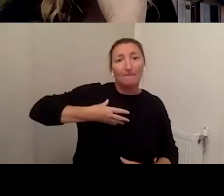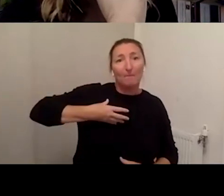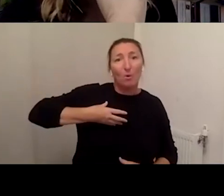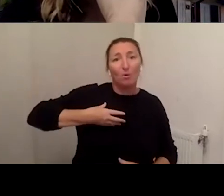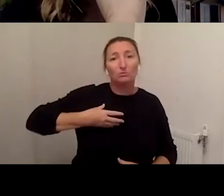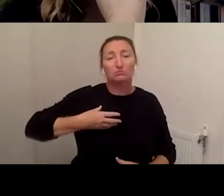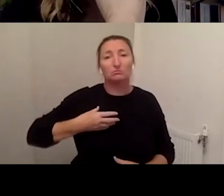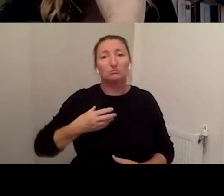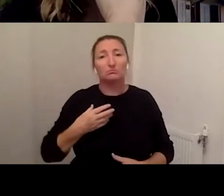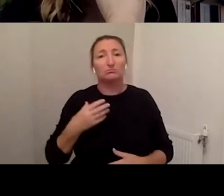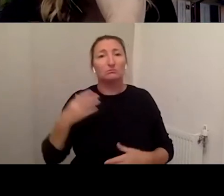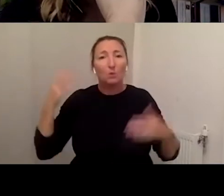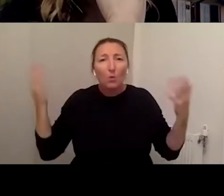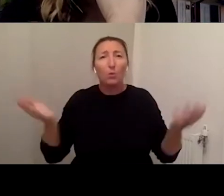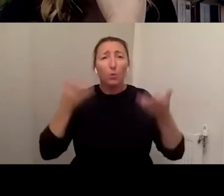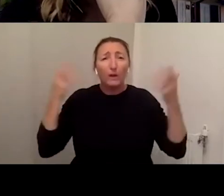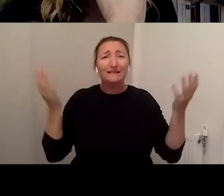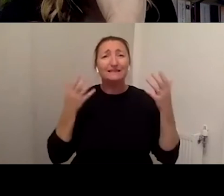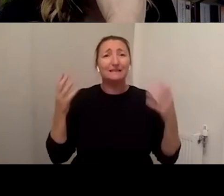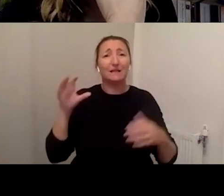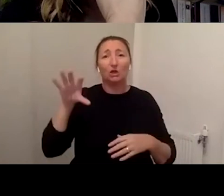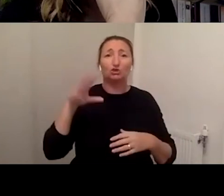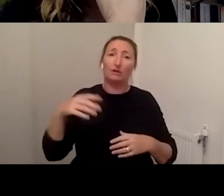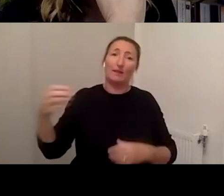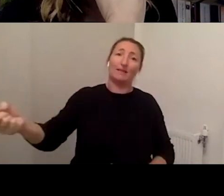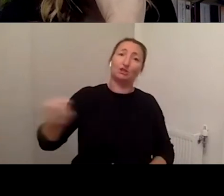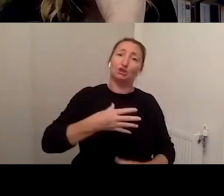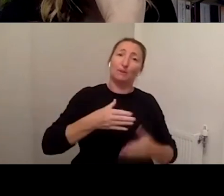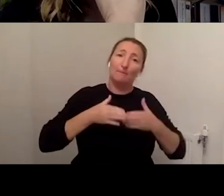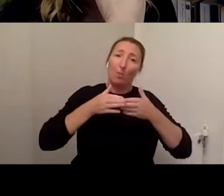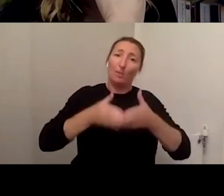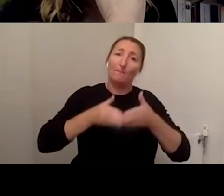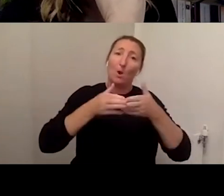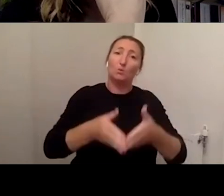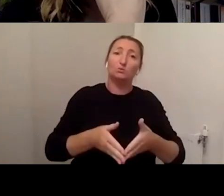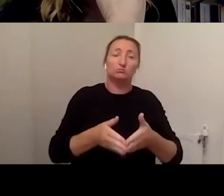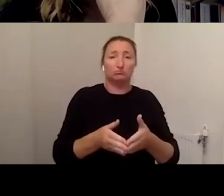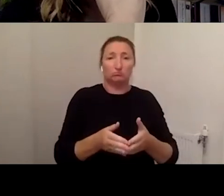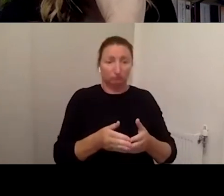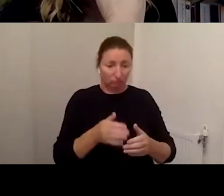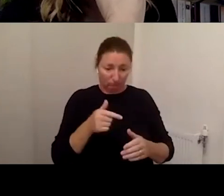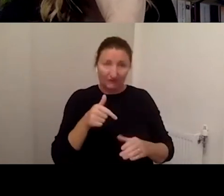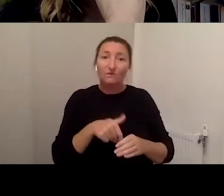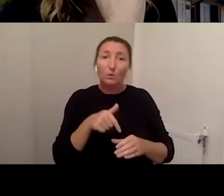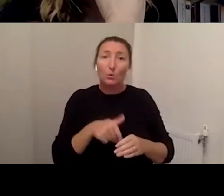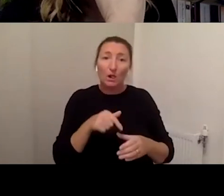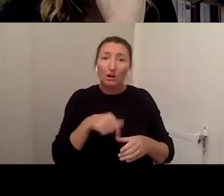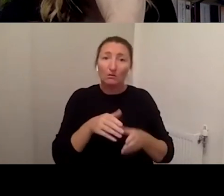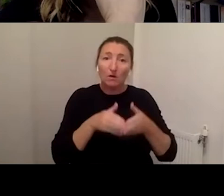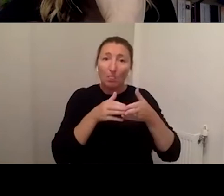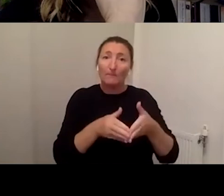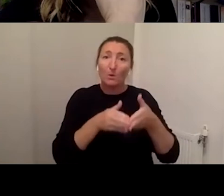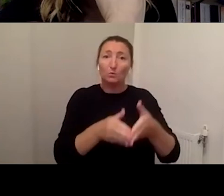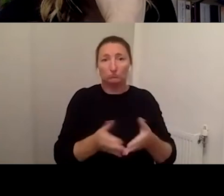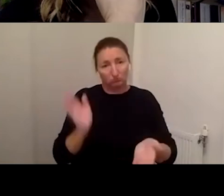sunny, very windy countries shipping synthetic fuels, which they've shipped fossil fuels, but it is